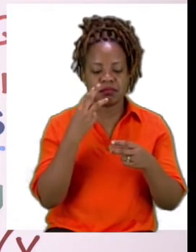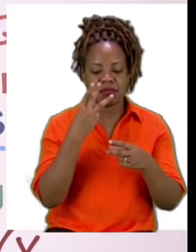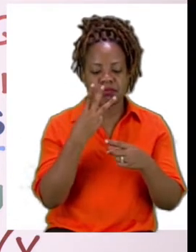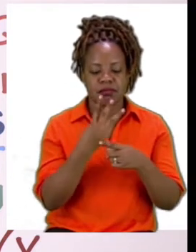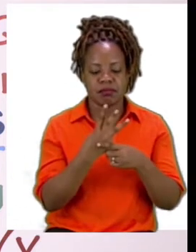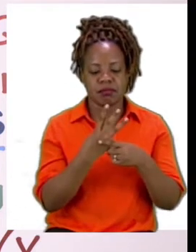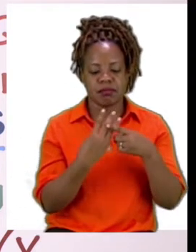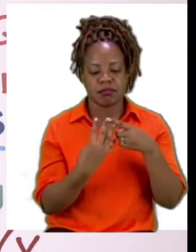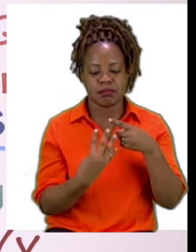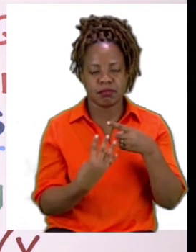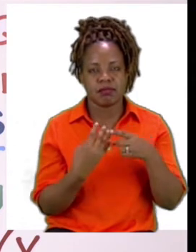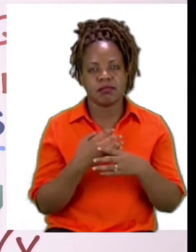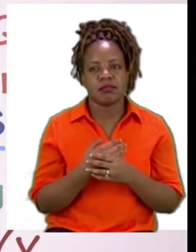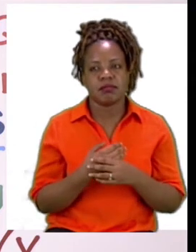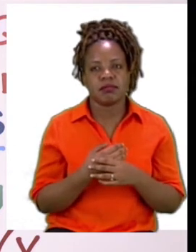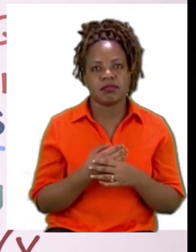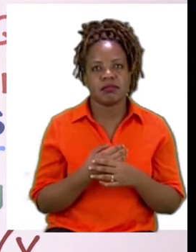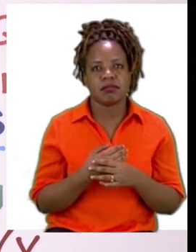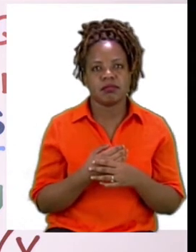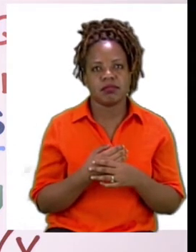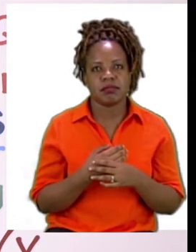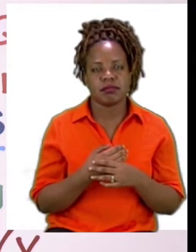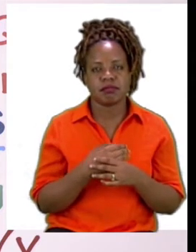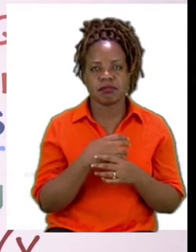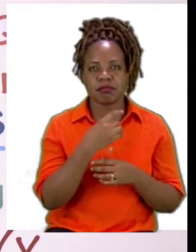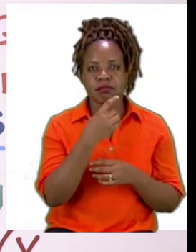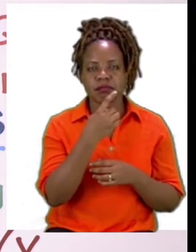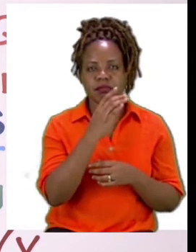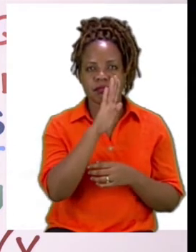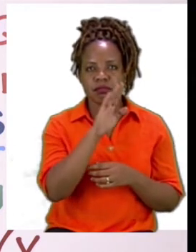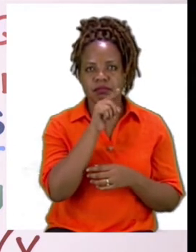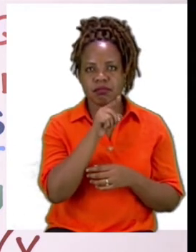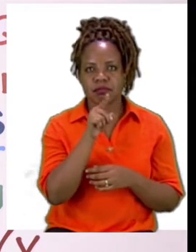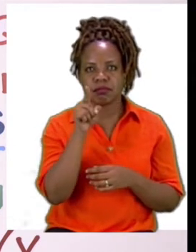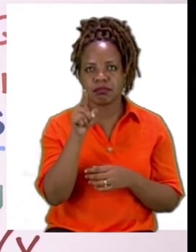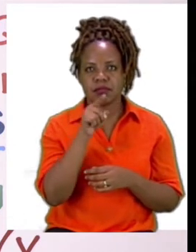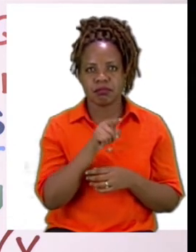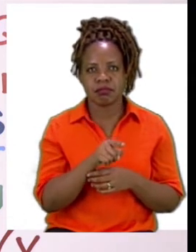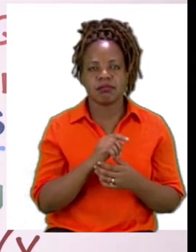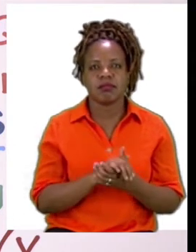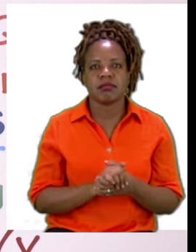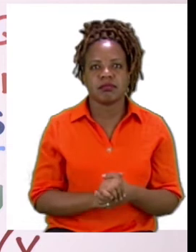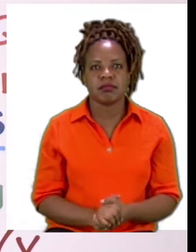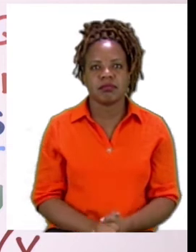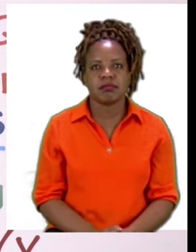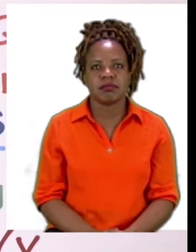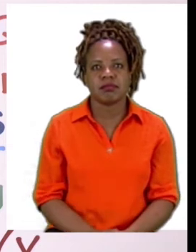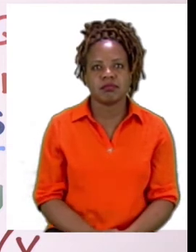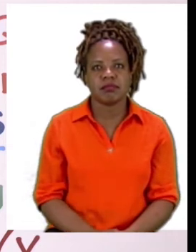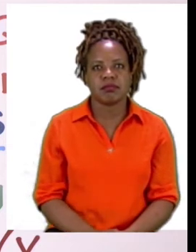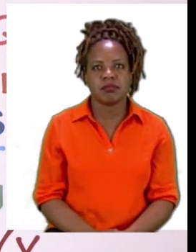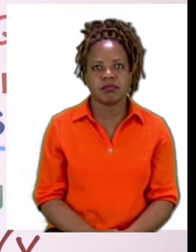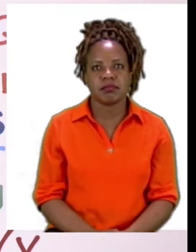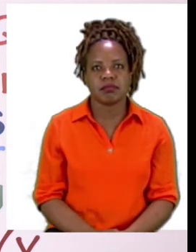4, that means I'm going to shade 1, 2, 3 parts of the shape. So